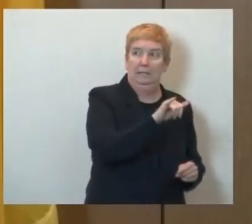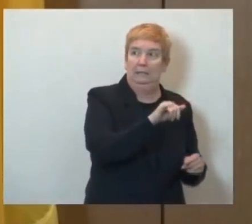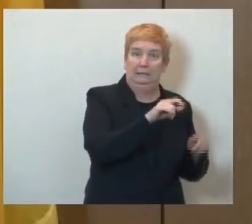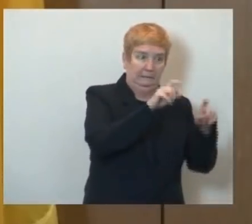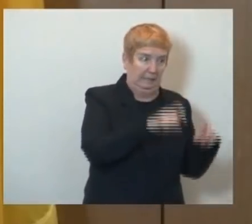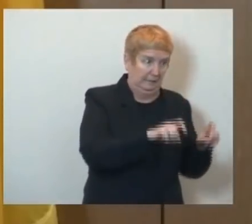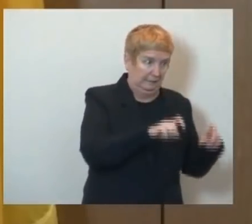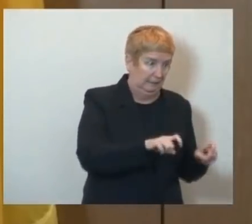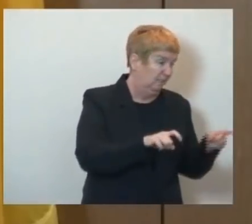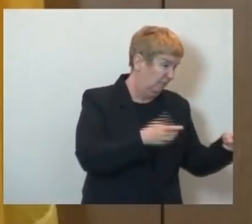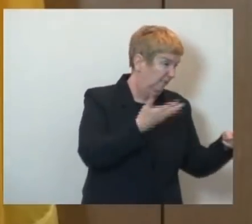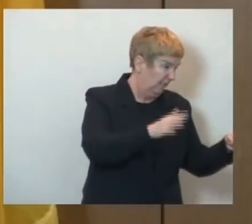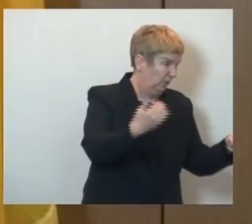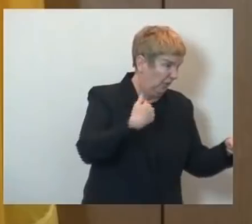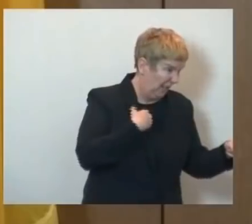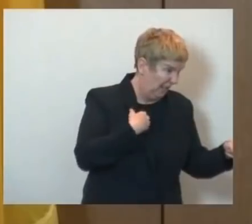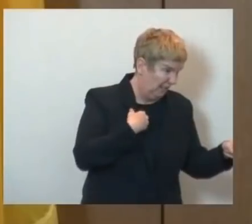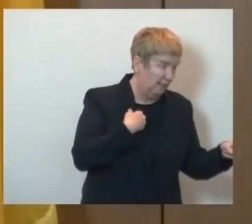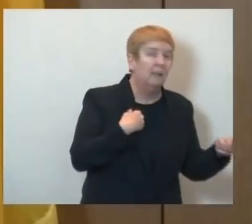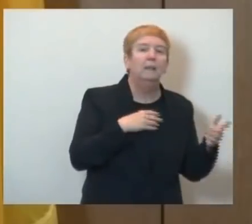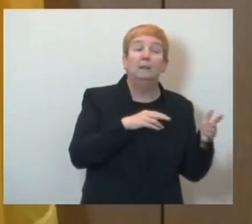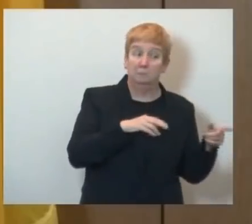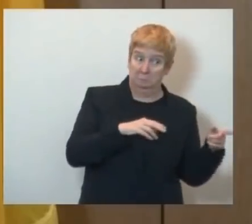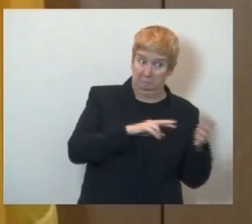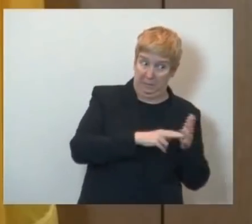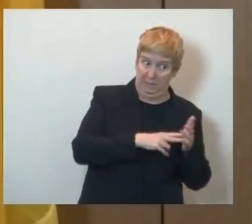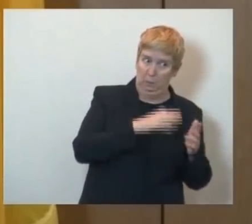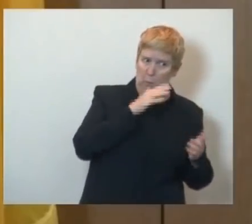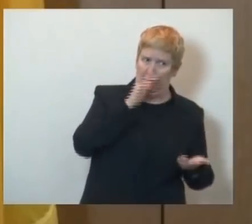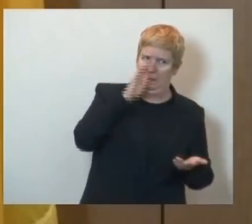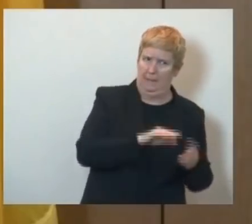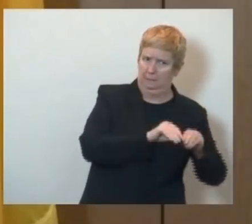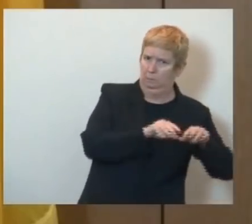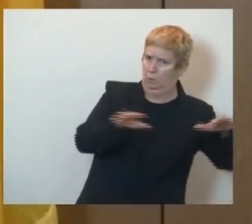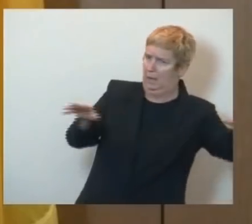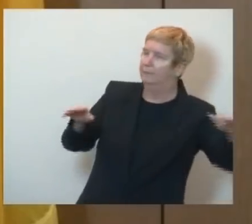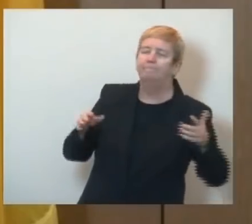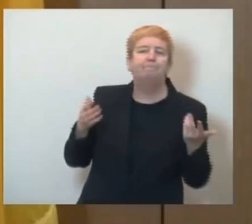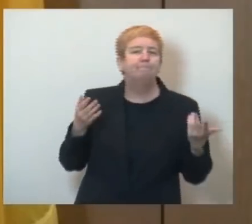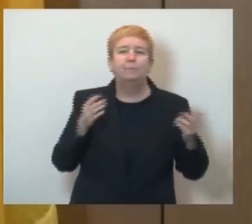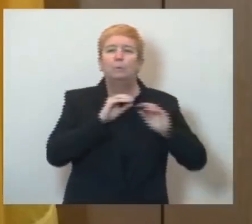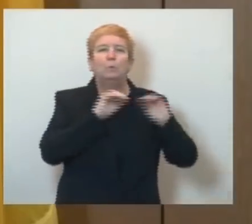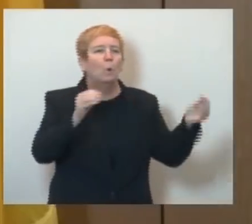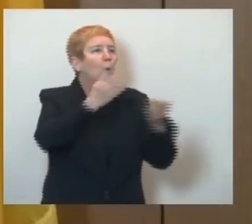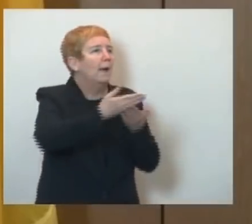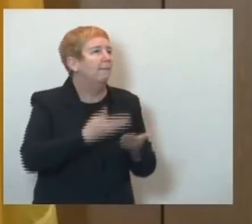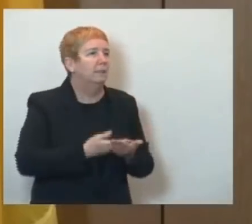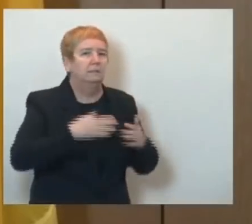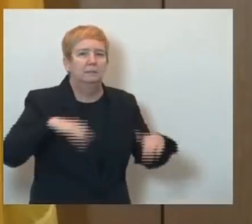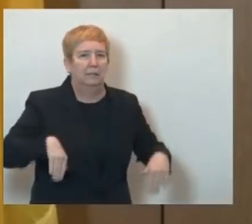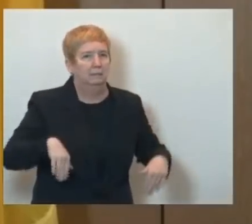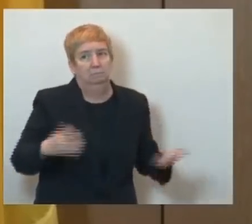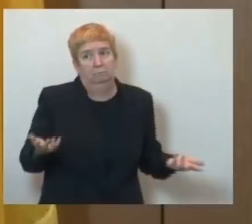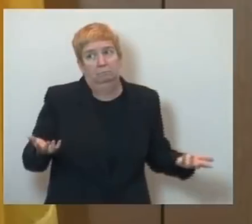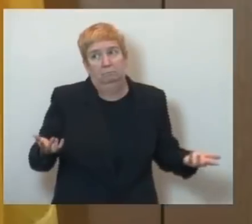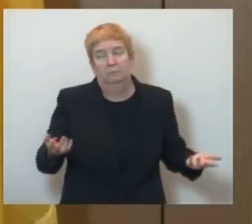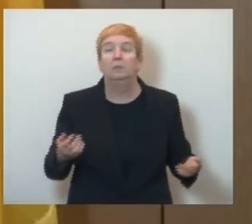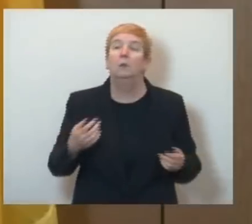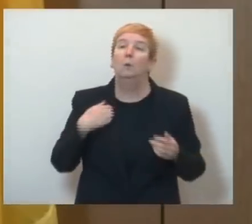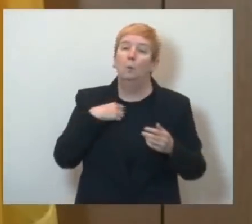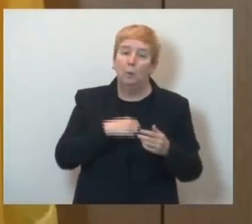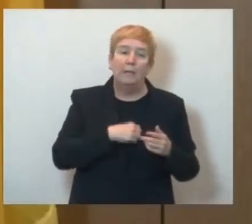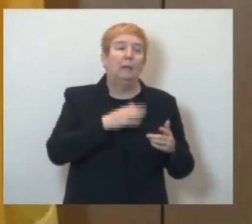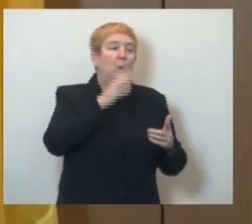to slow the spread of the transmission of COVID-19. And that we can't stop doing. So we are going